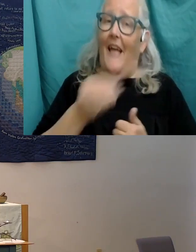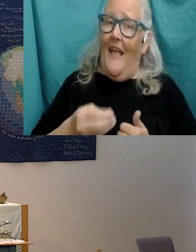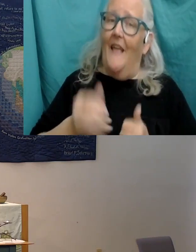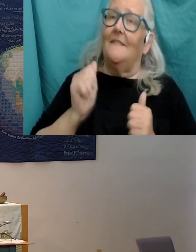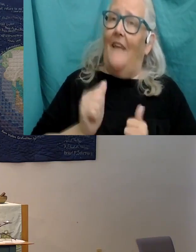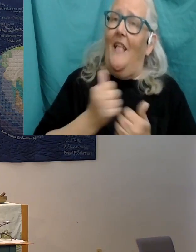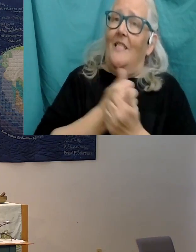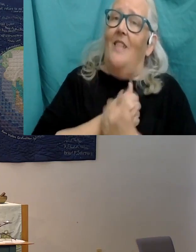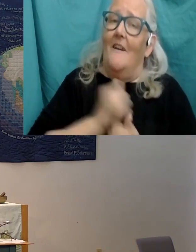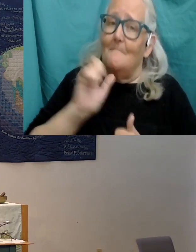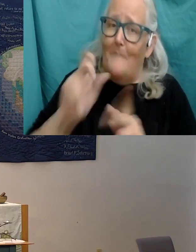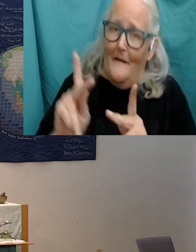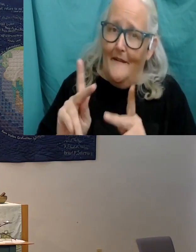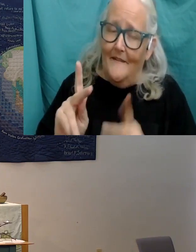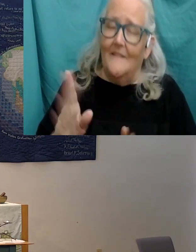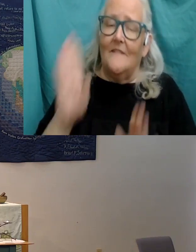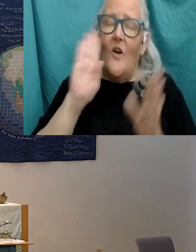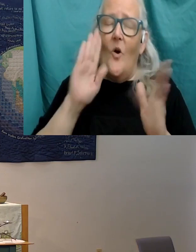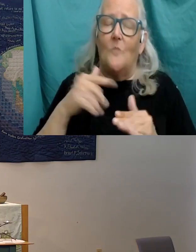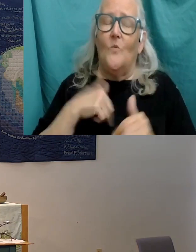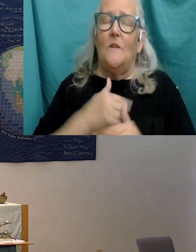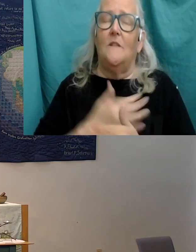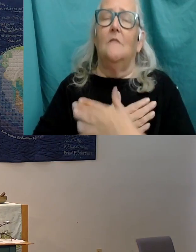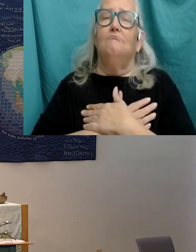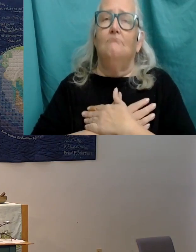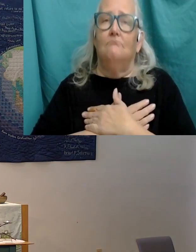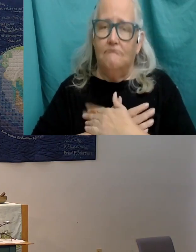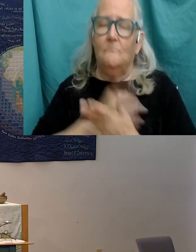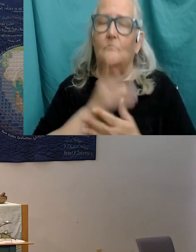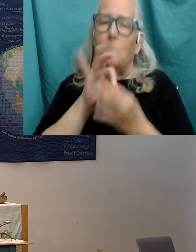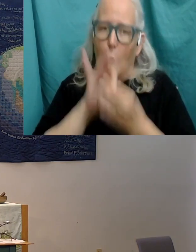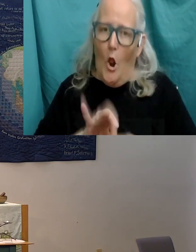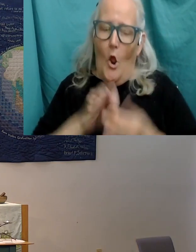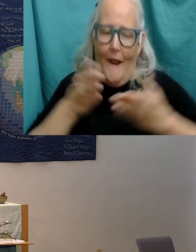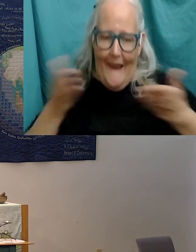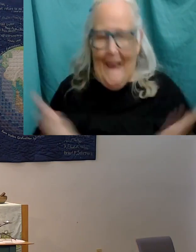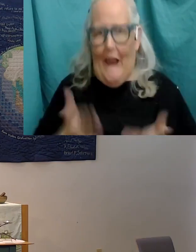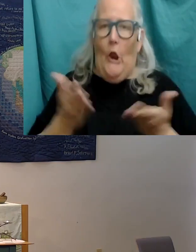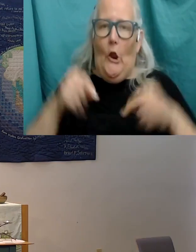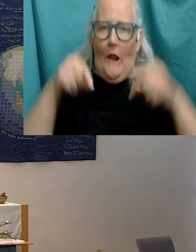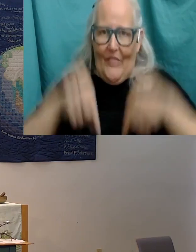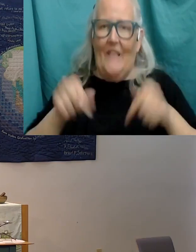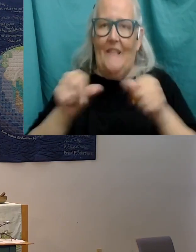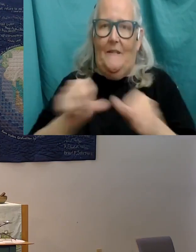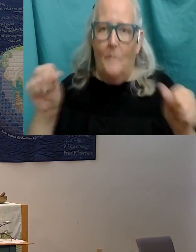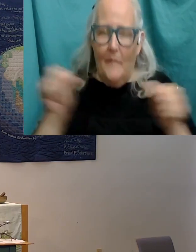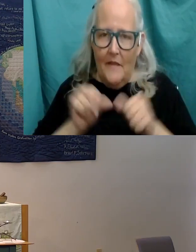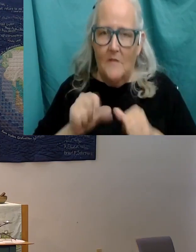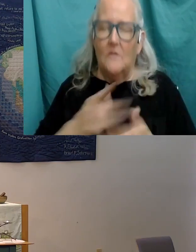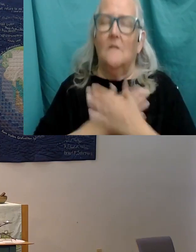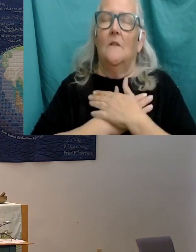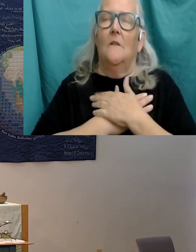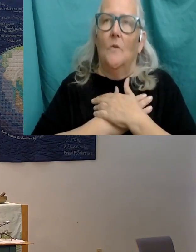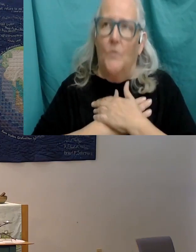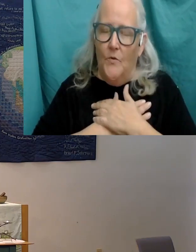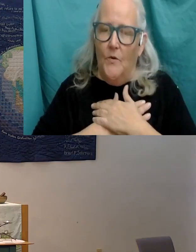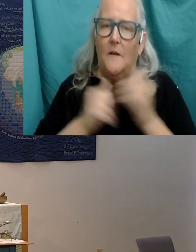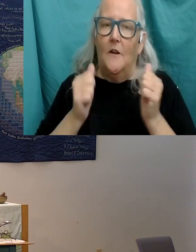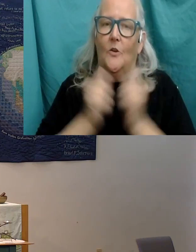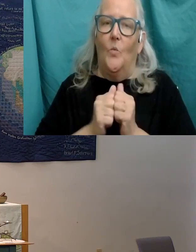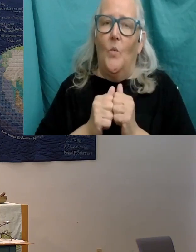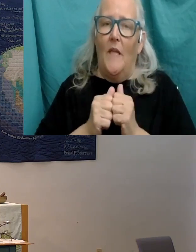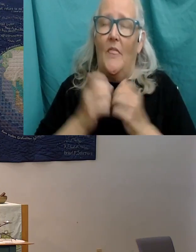in our belonging here, in this space, rest in the calming glitter of ever-shifting light and air,